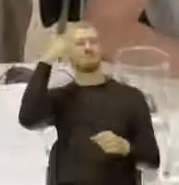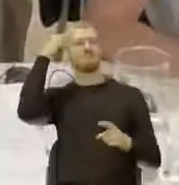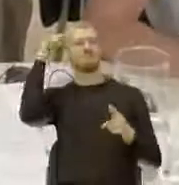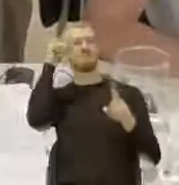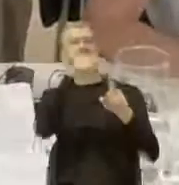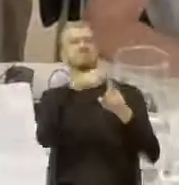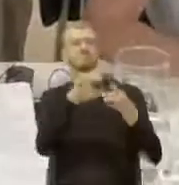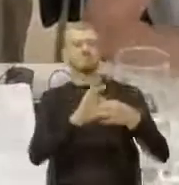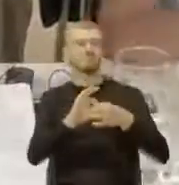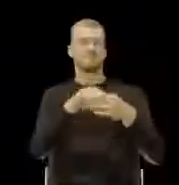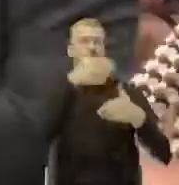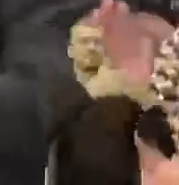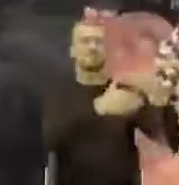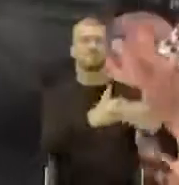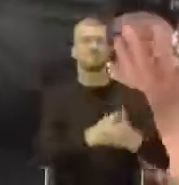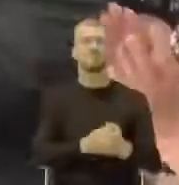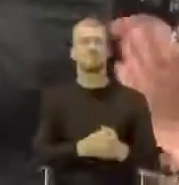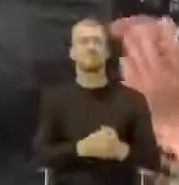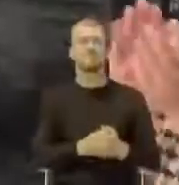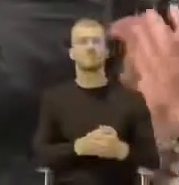Thanks.